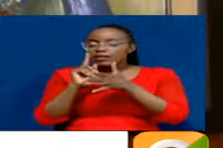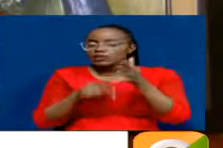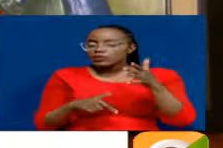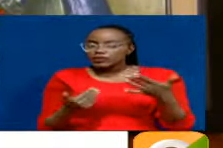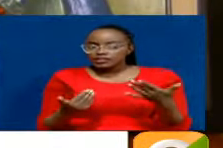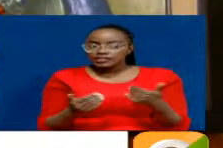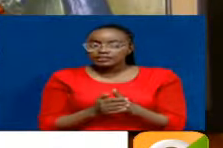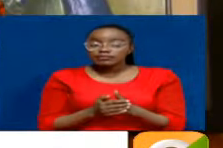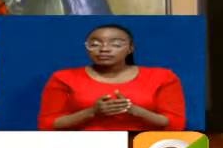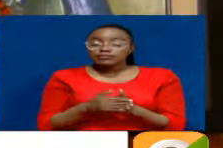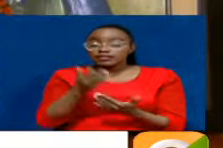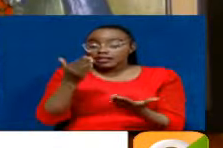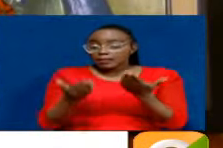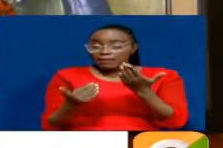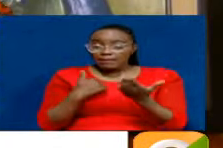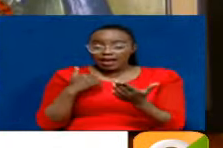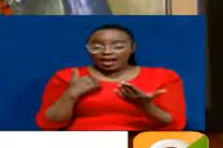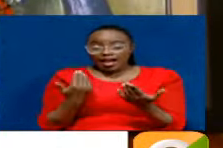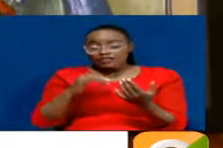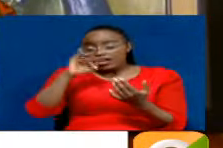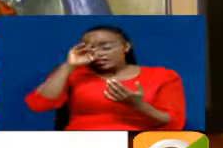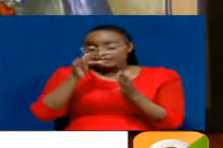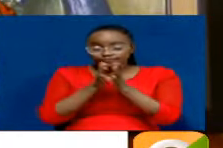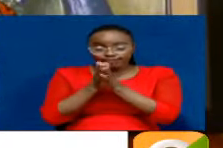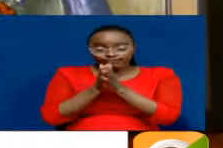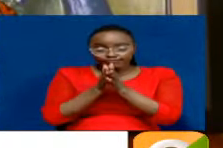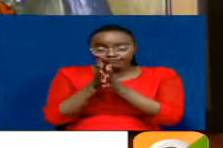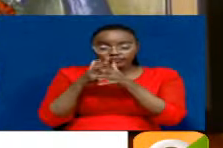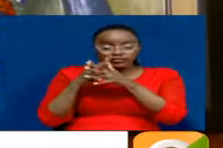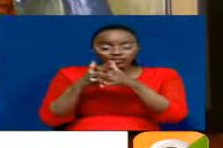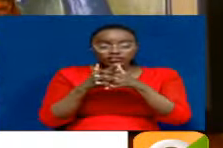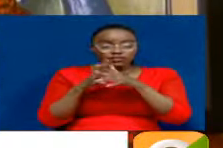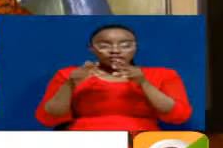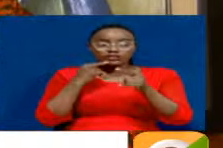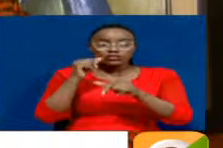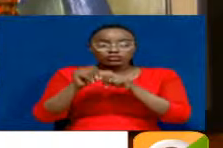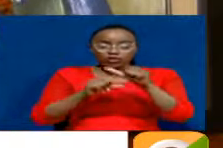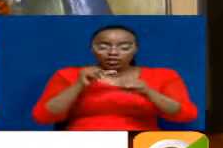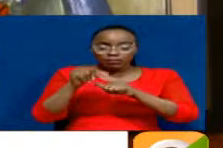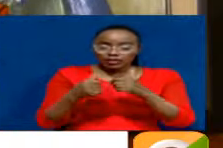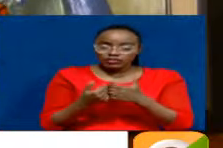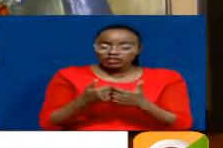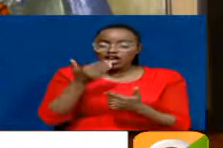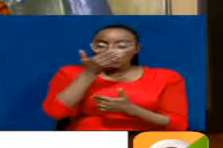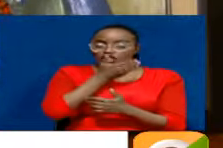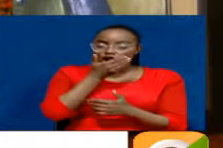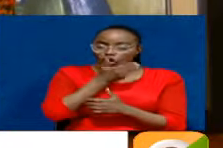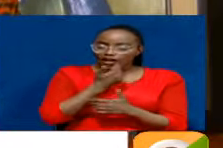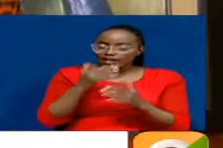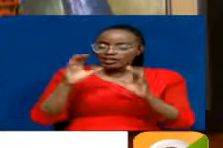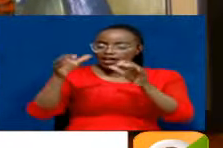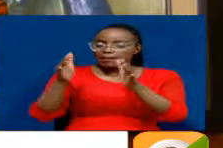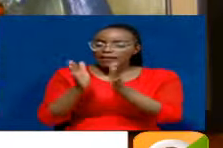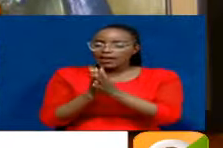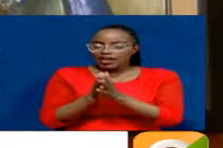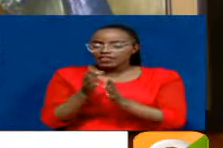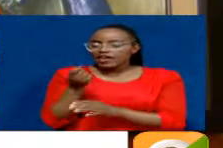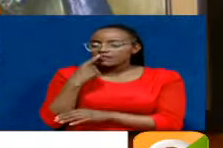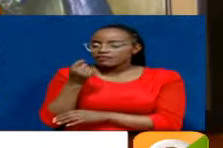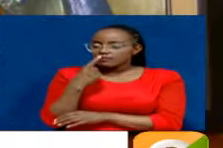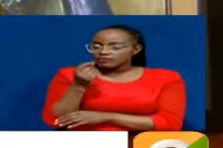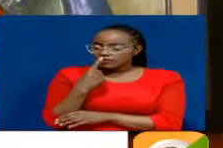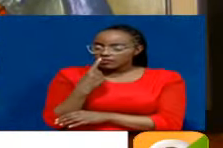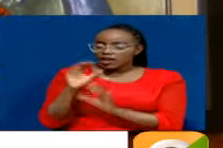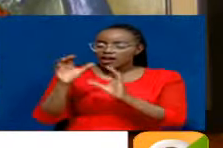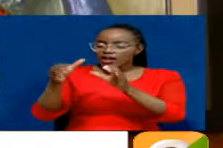that there may be some hidden interest, like in America, the way we talk about the oil companies and the pharmaceutical companies